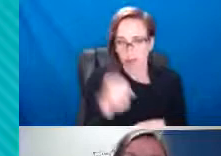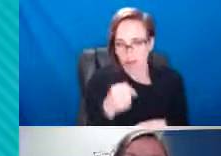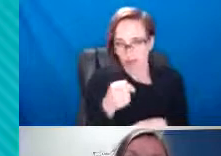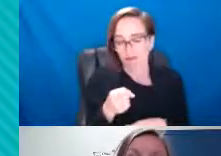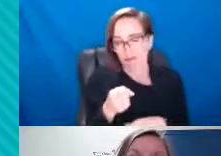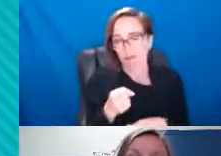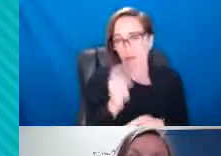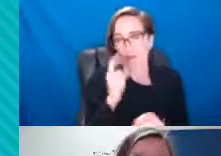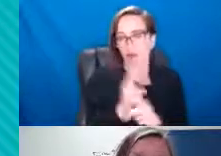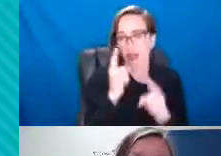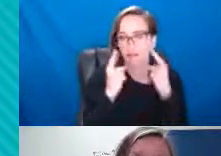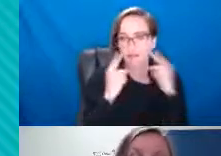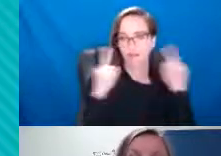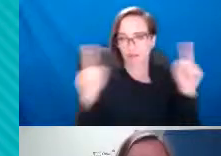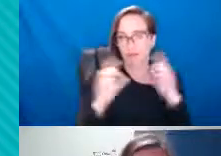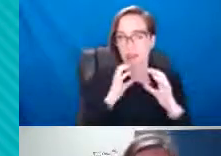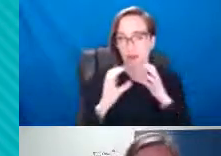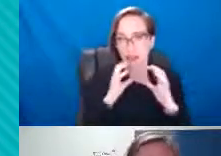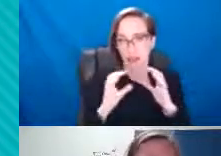communication to that individual.